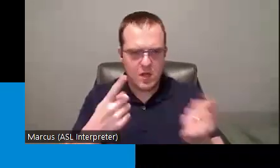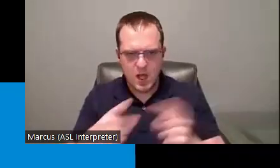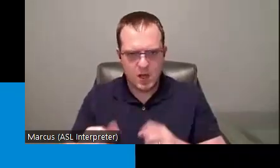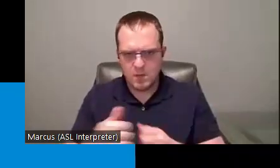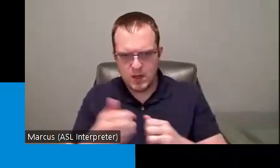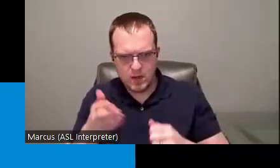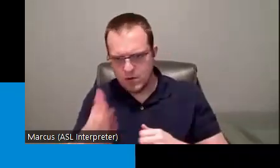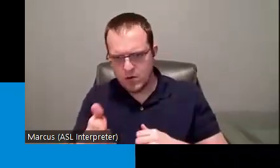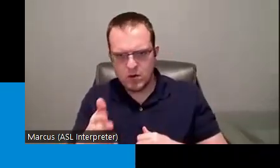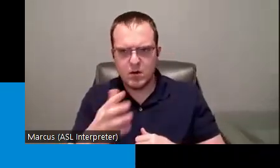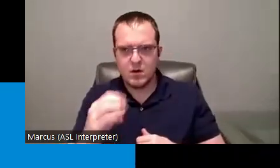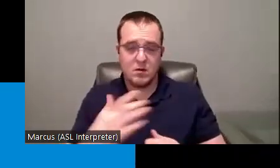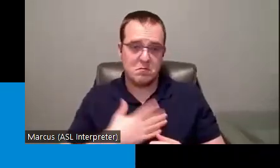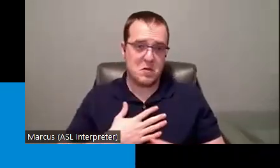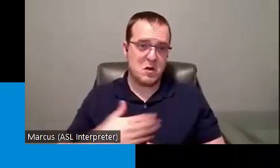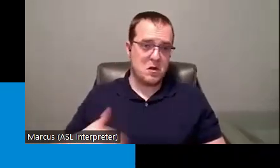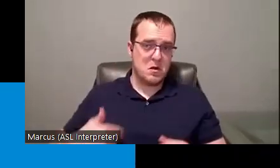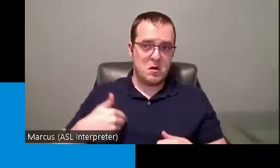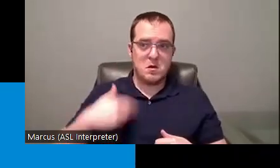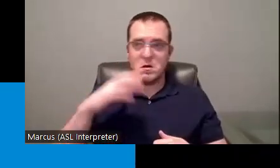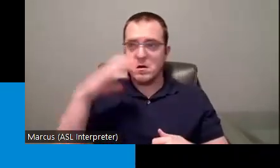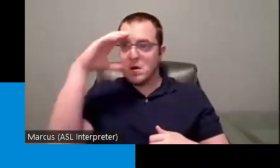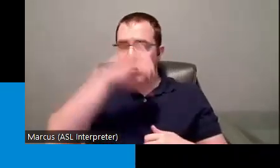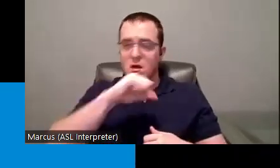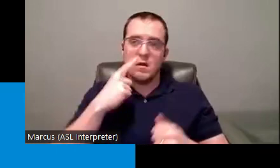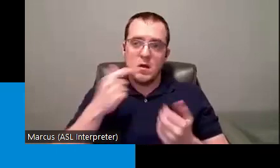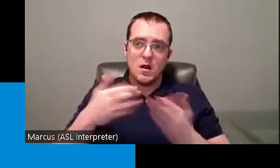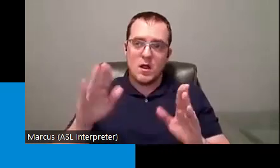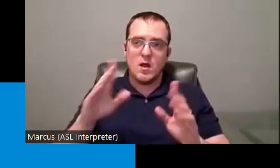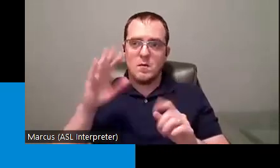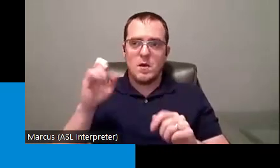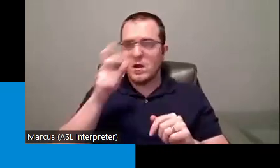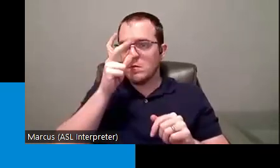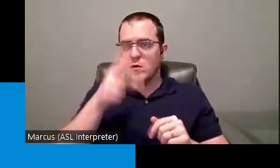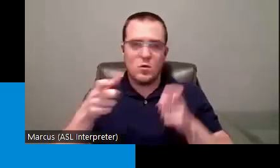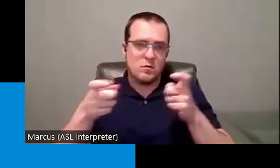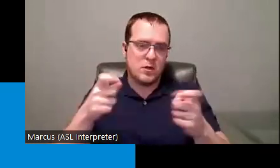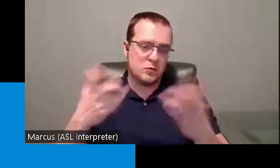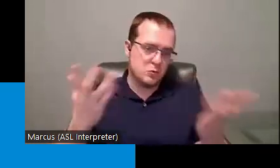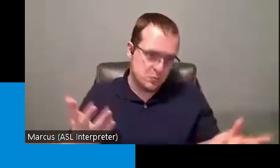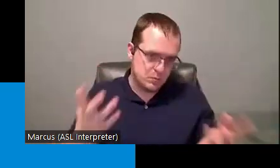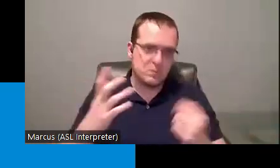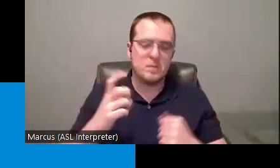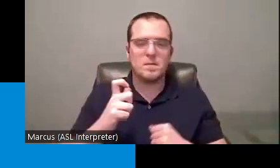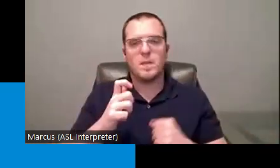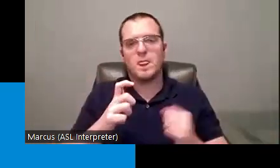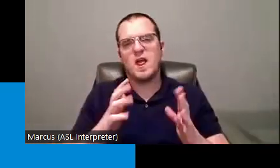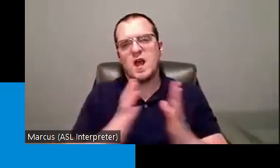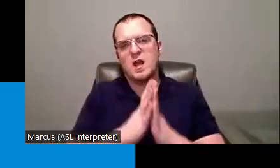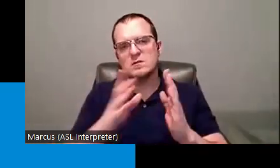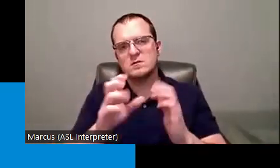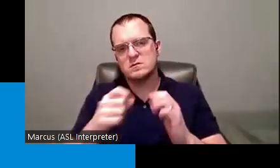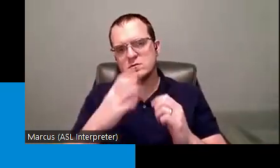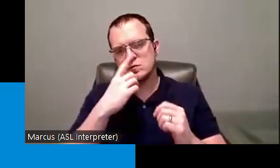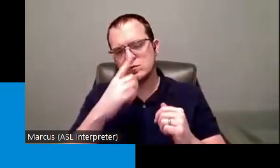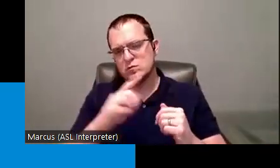there, and in my estimation, what is being allowed by just very poor management. So I would ask that you please attend